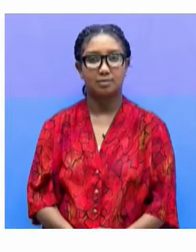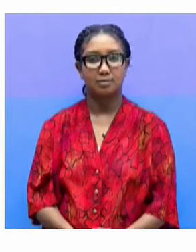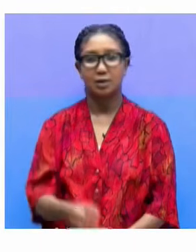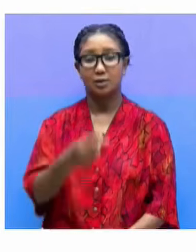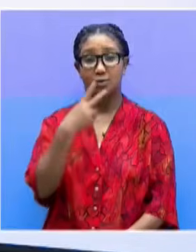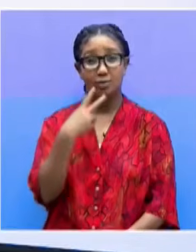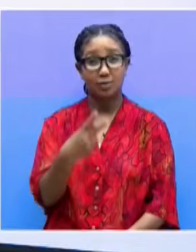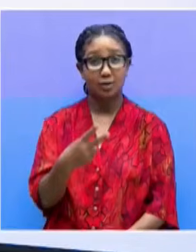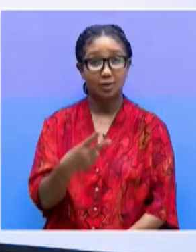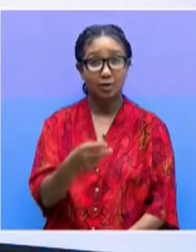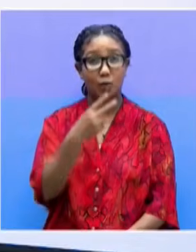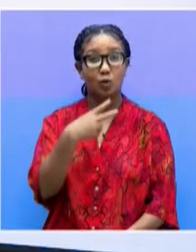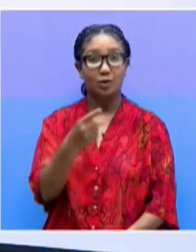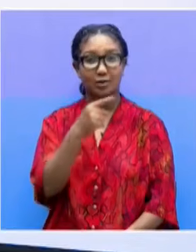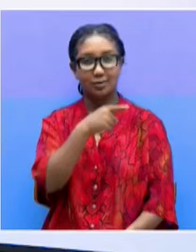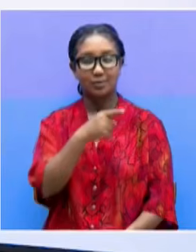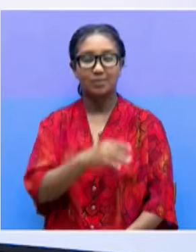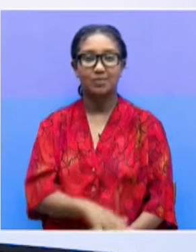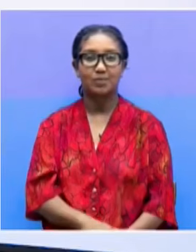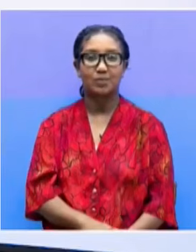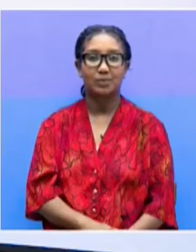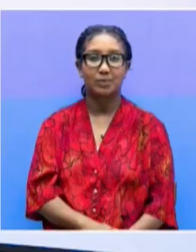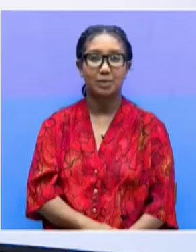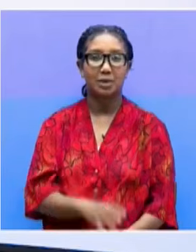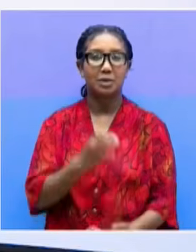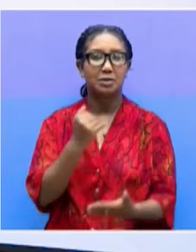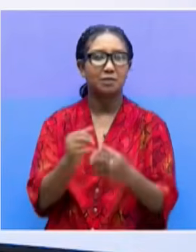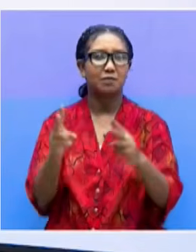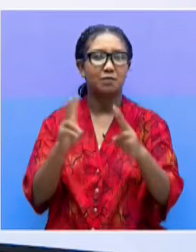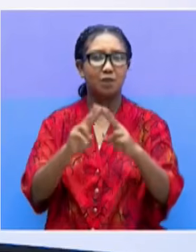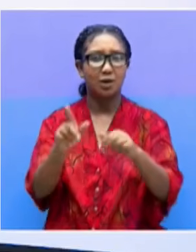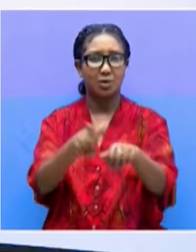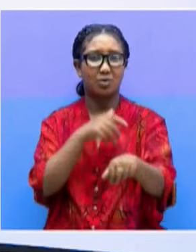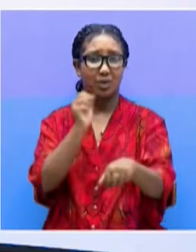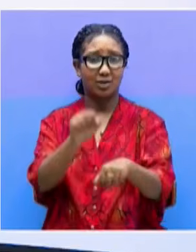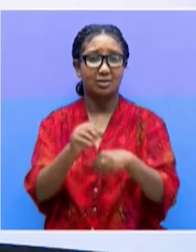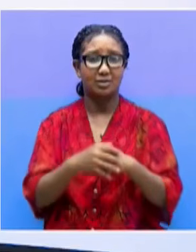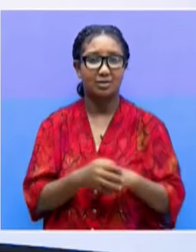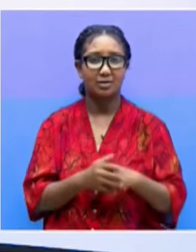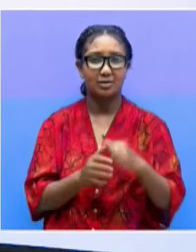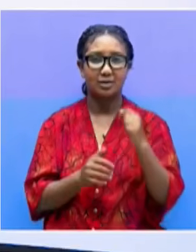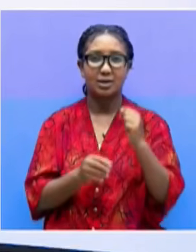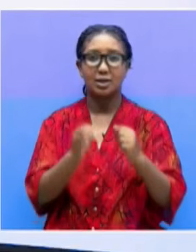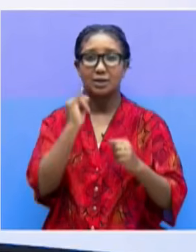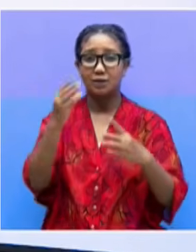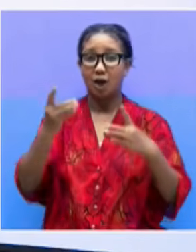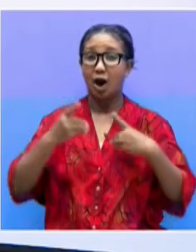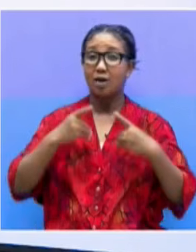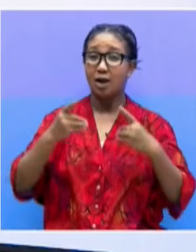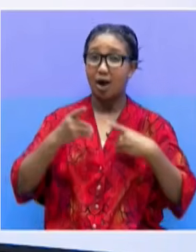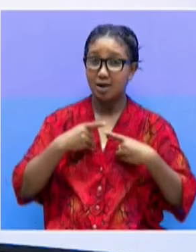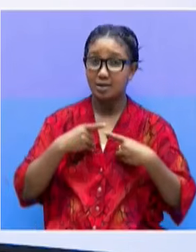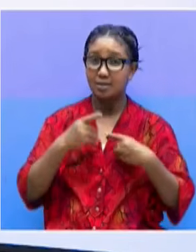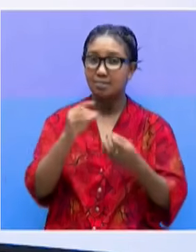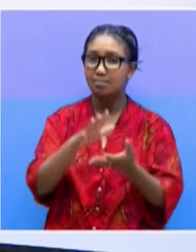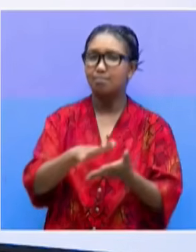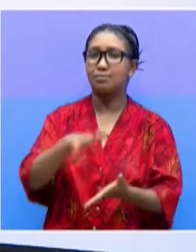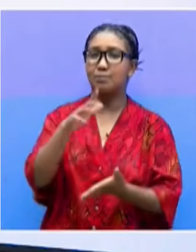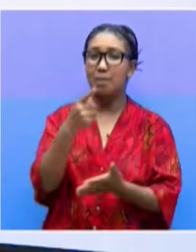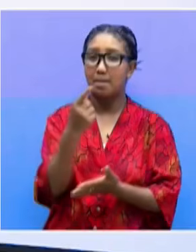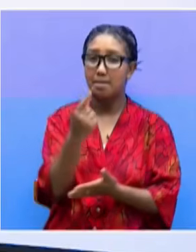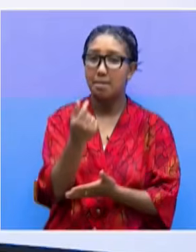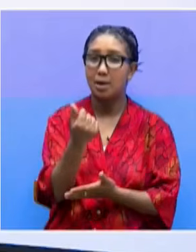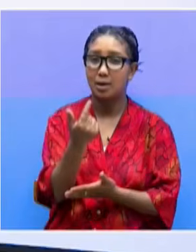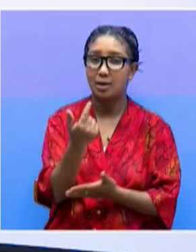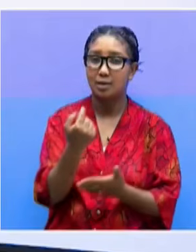look at this. It is very long, right? Yeah. If she had had much money,